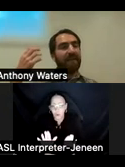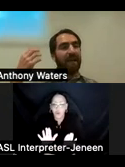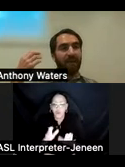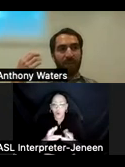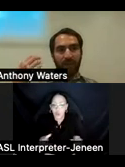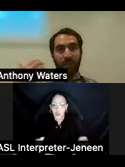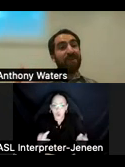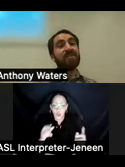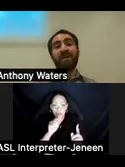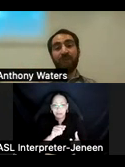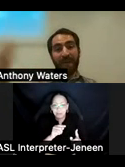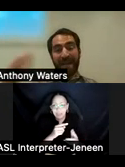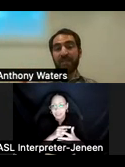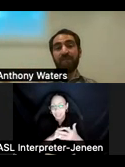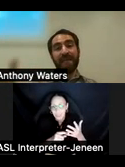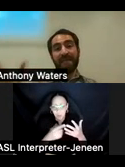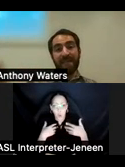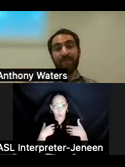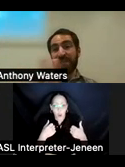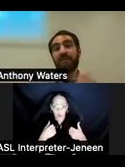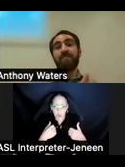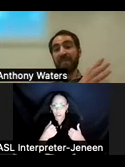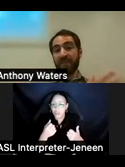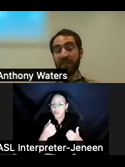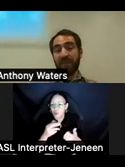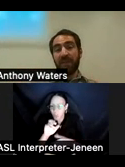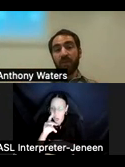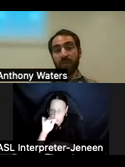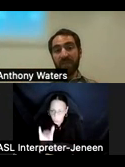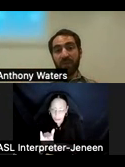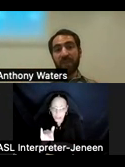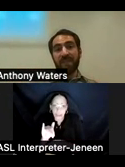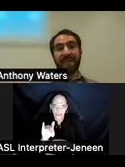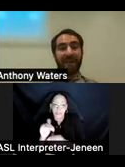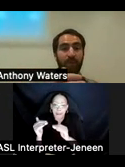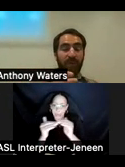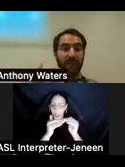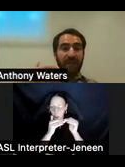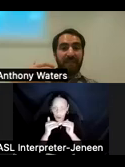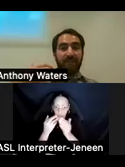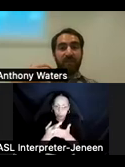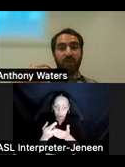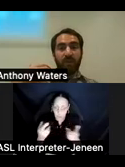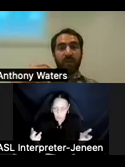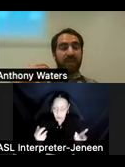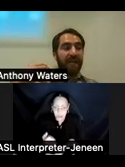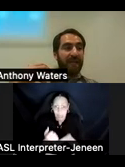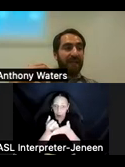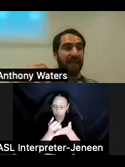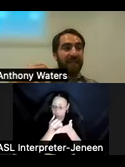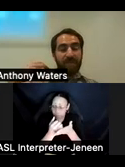like wellness recovery action plans that are peer-to-peer resources that help